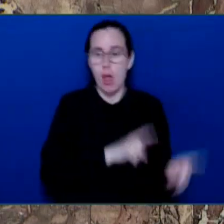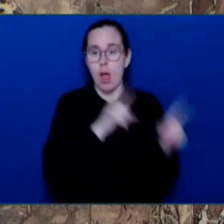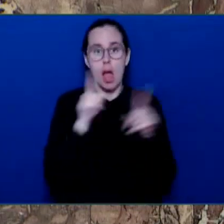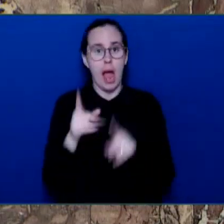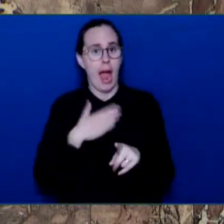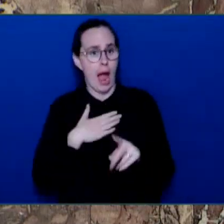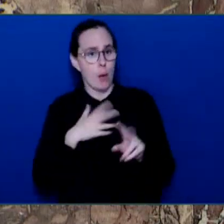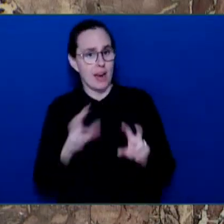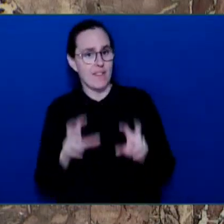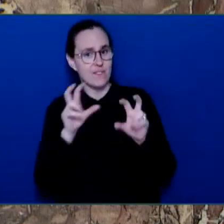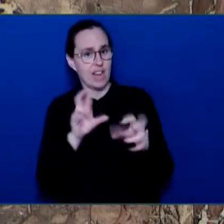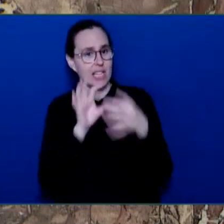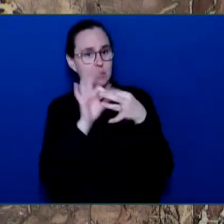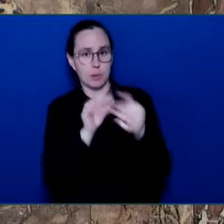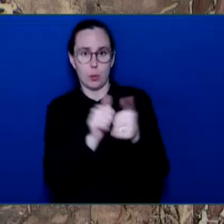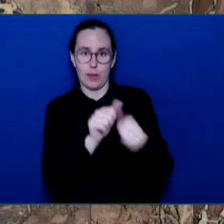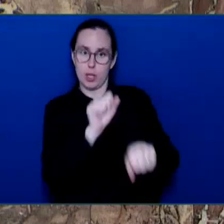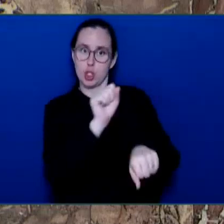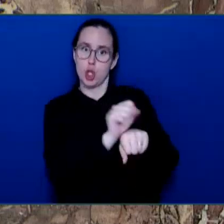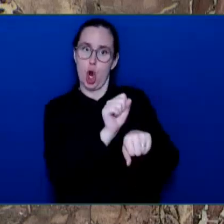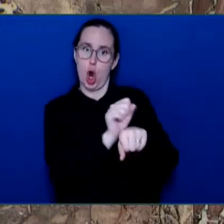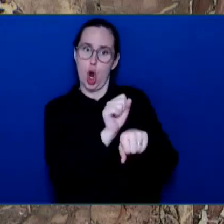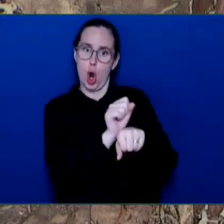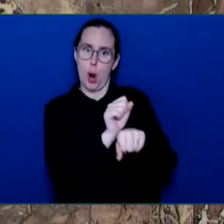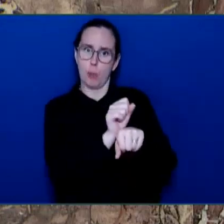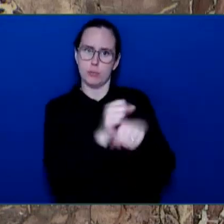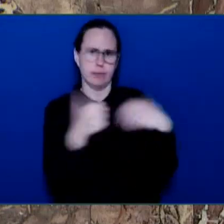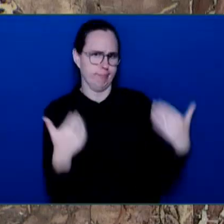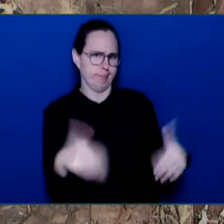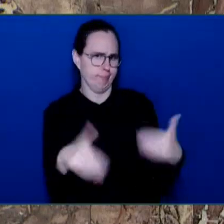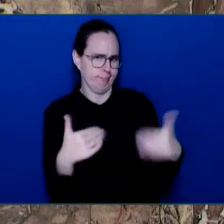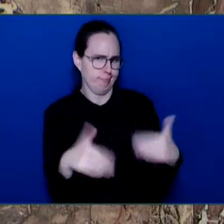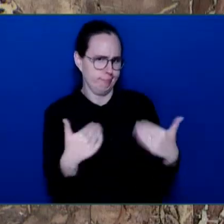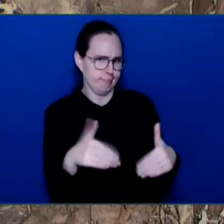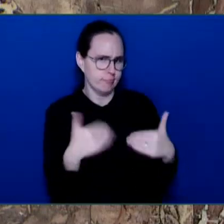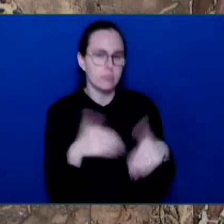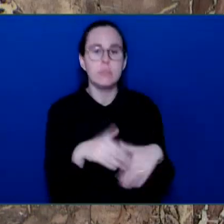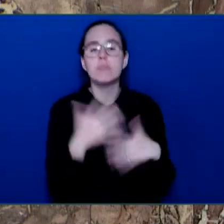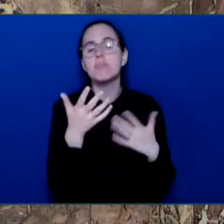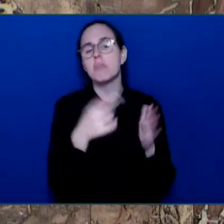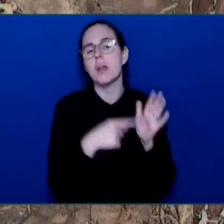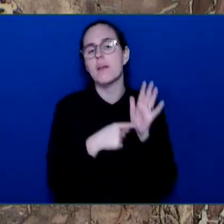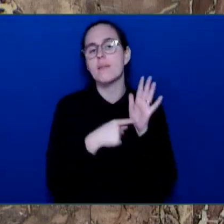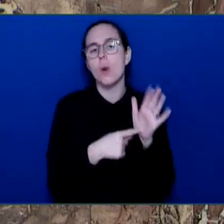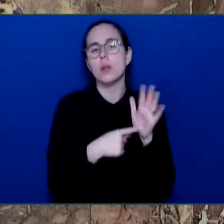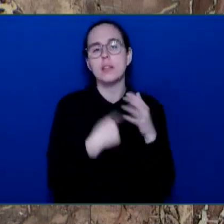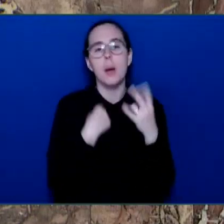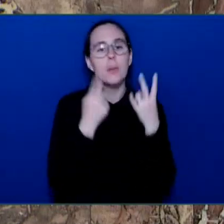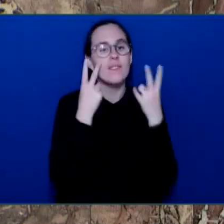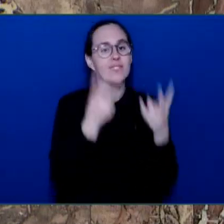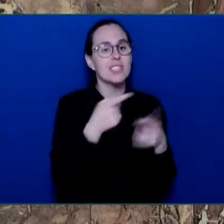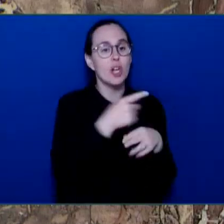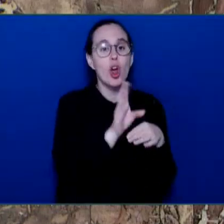government, to be able to visit, for example, commercial truck driving training programs in Prince George, to meet 2